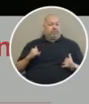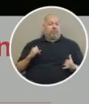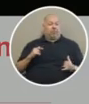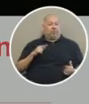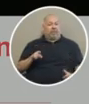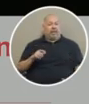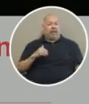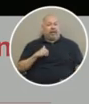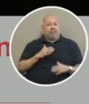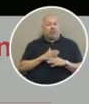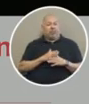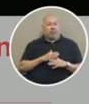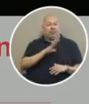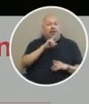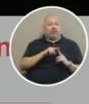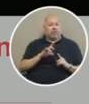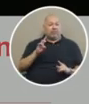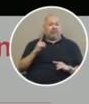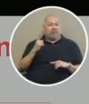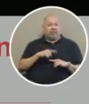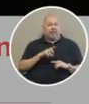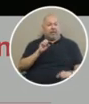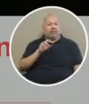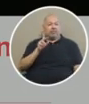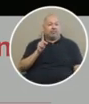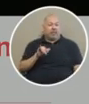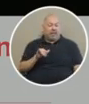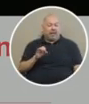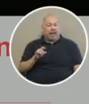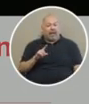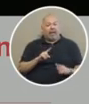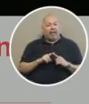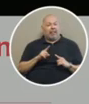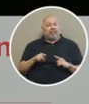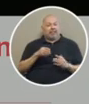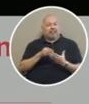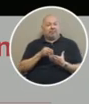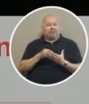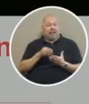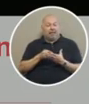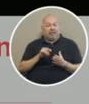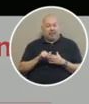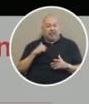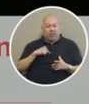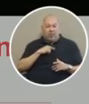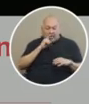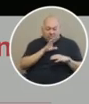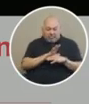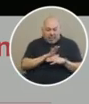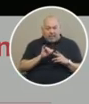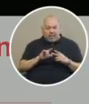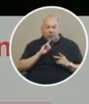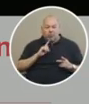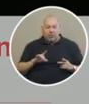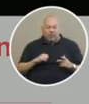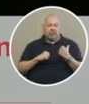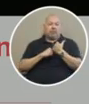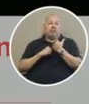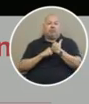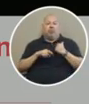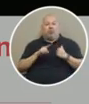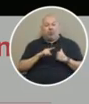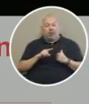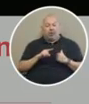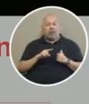currently they have between a 5 to 7 day supply, and this funding that we are committing is really in support